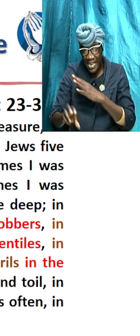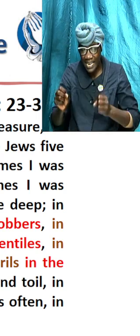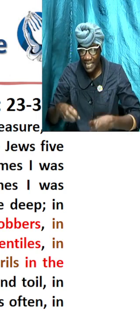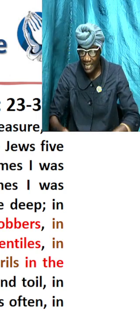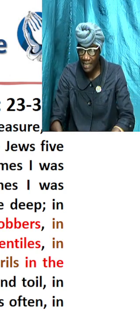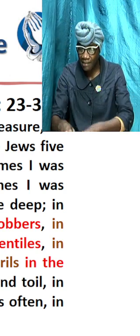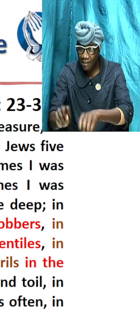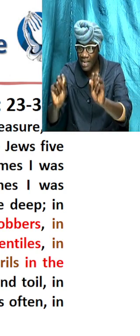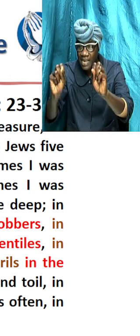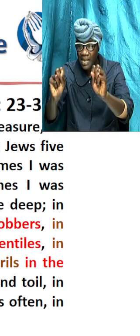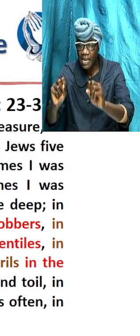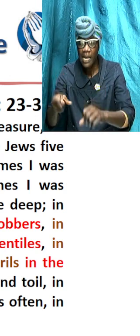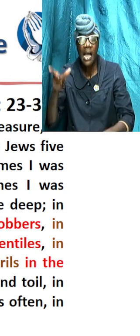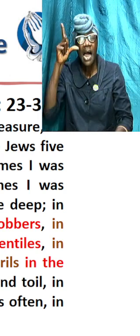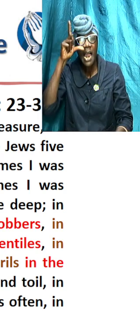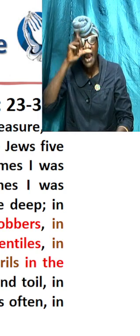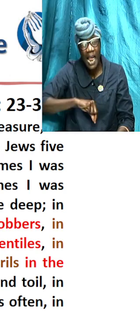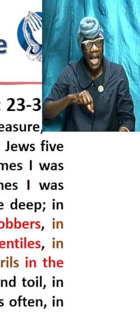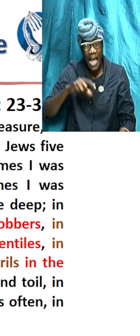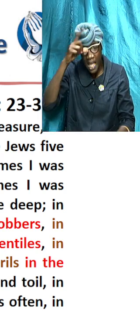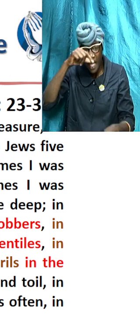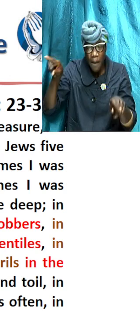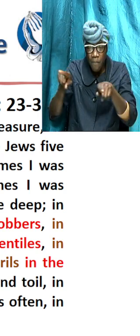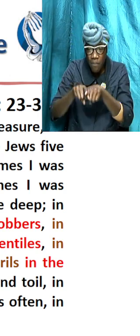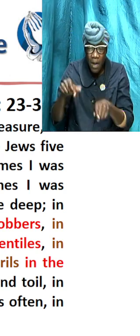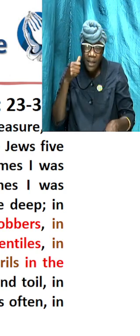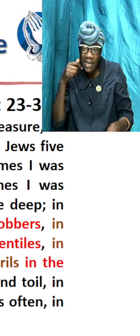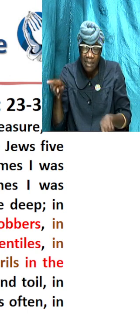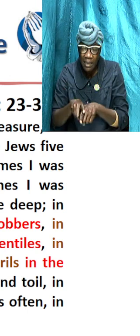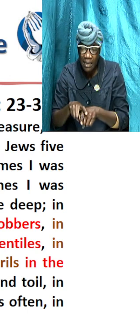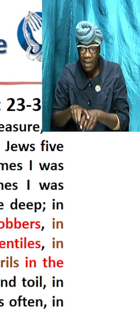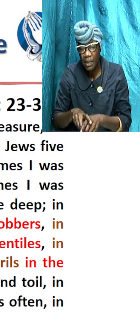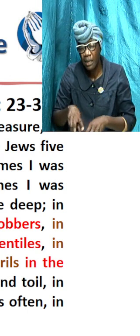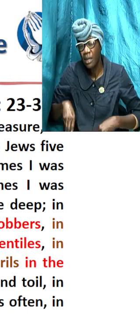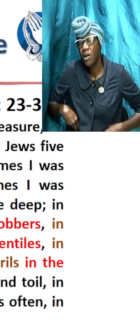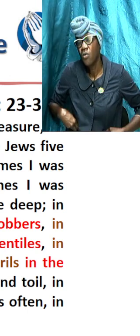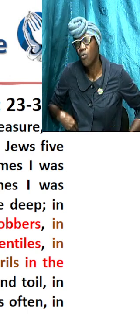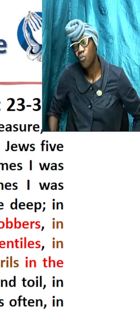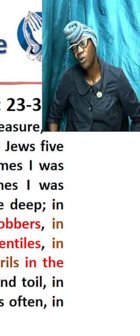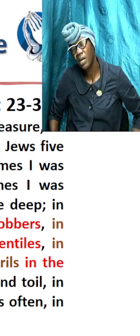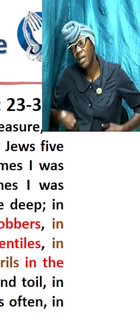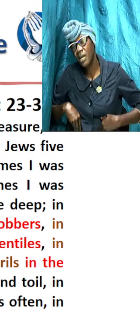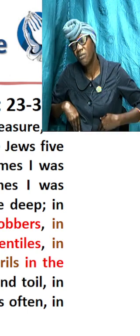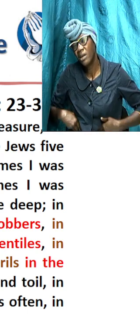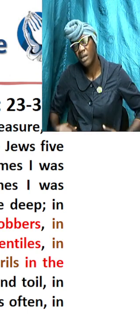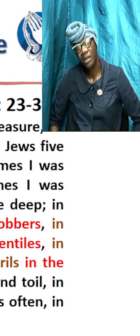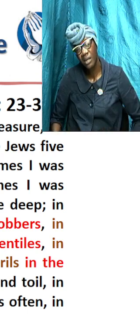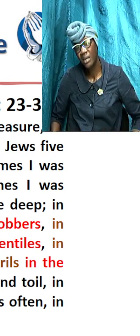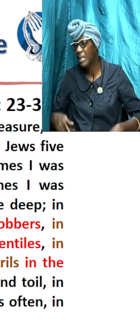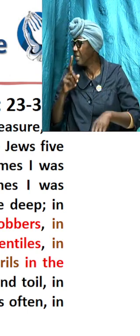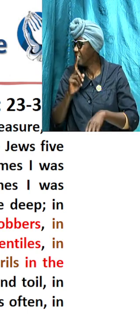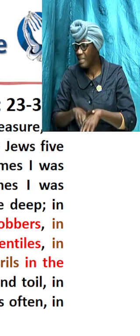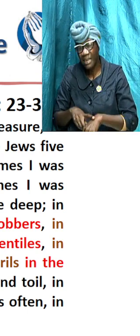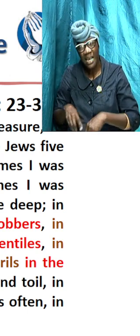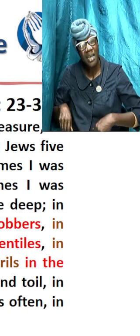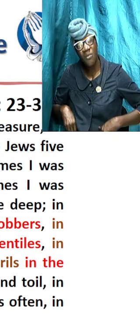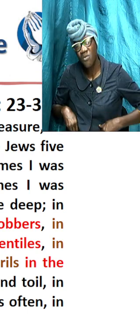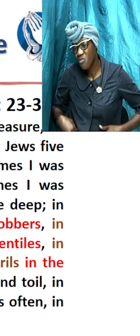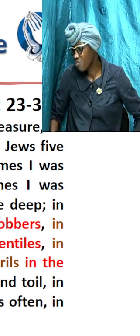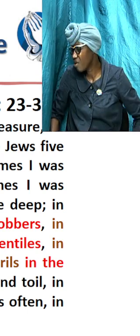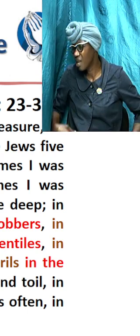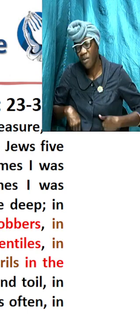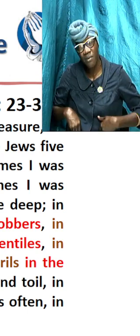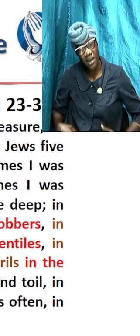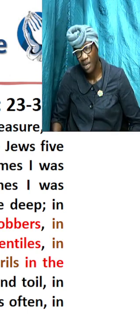perils among false brethren. He said, in weariness. Imagine, Paul was saying there are times he become weary and toil.